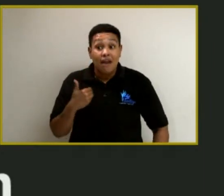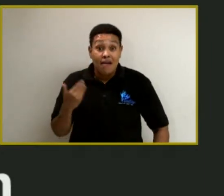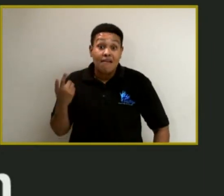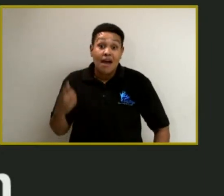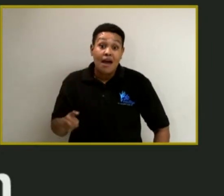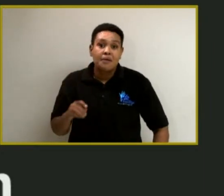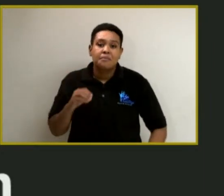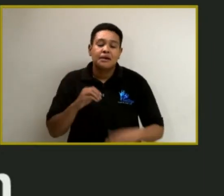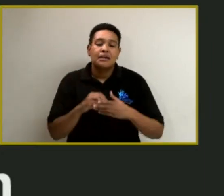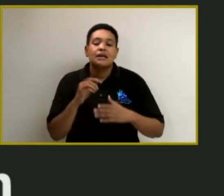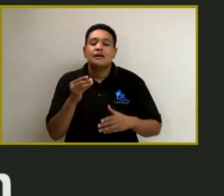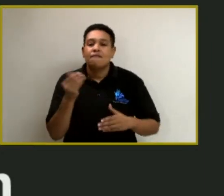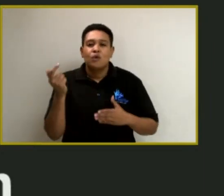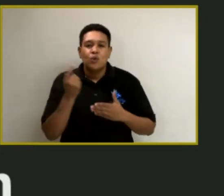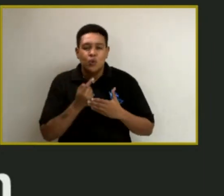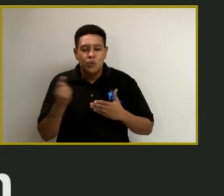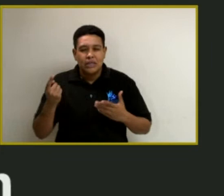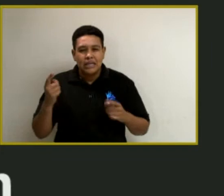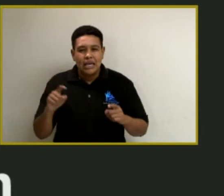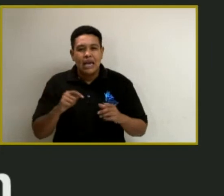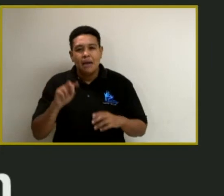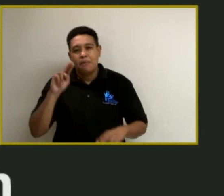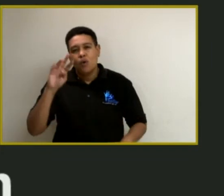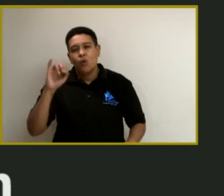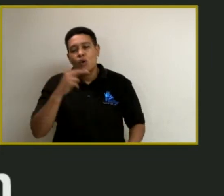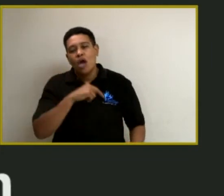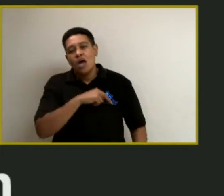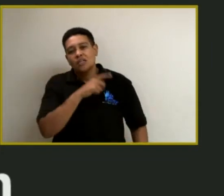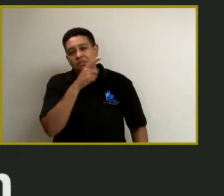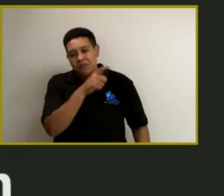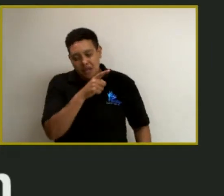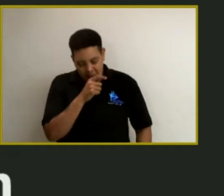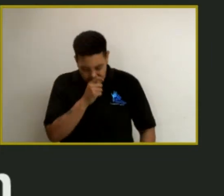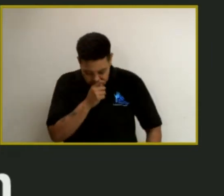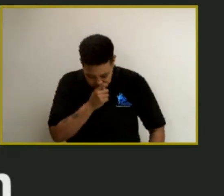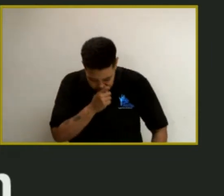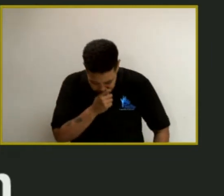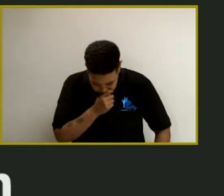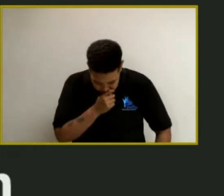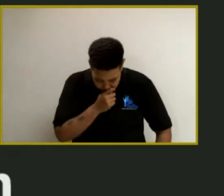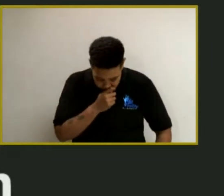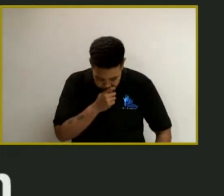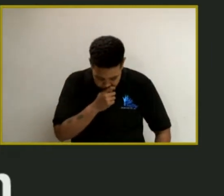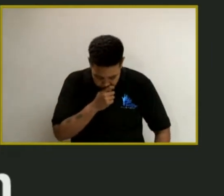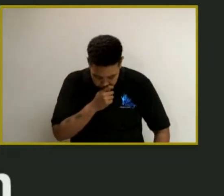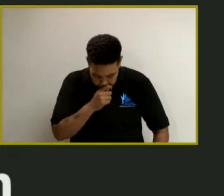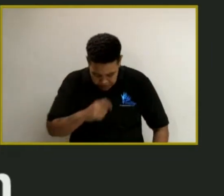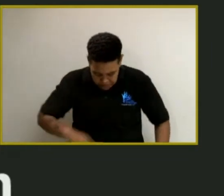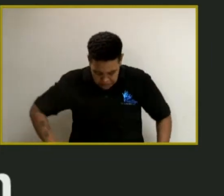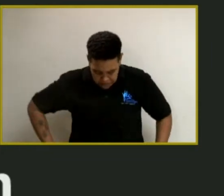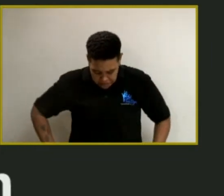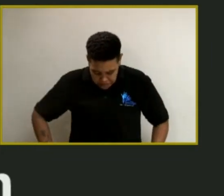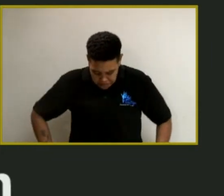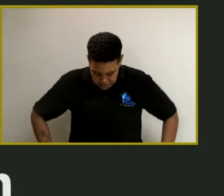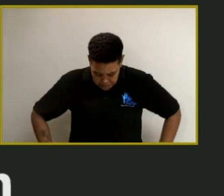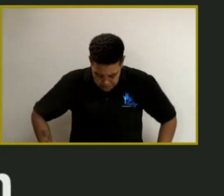in the last couple of weeks up at UWI Hospital, is there a management issue up there? I'm not discounting what they're